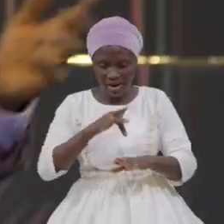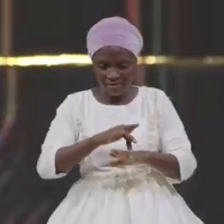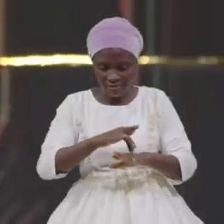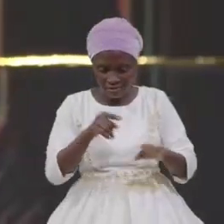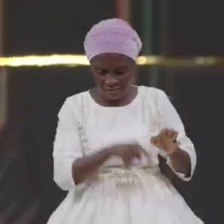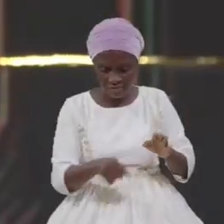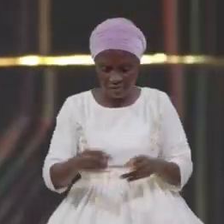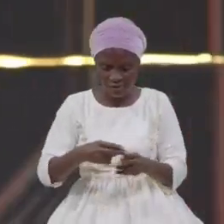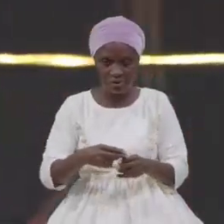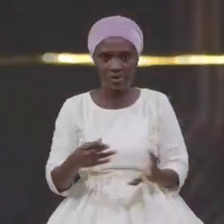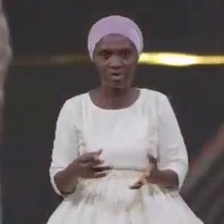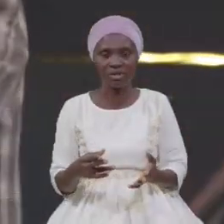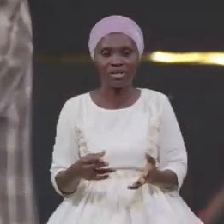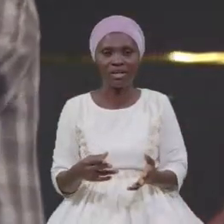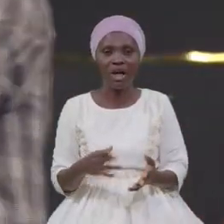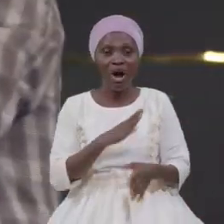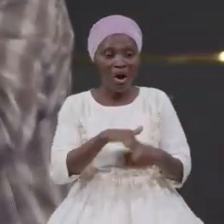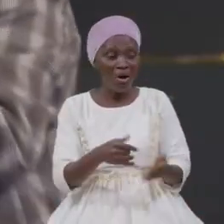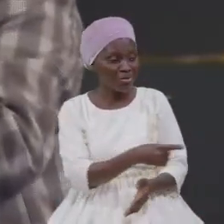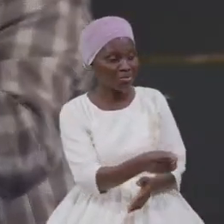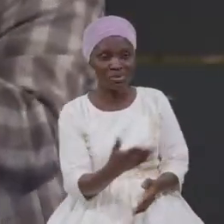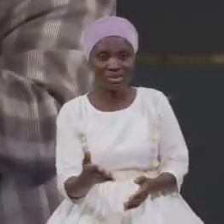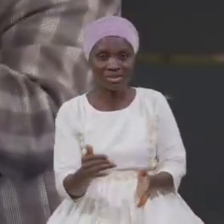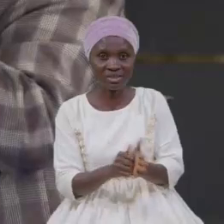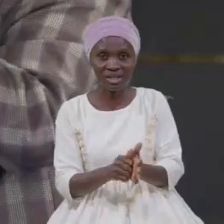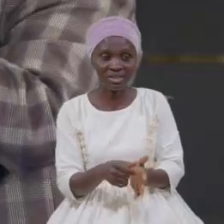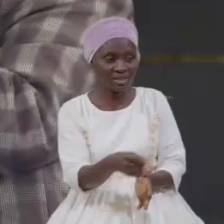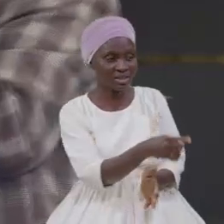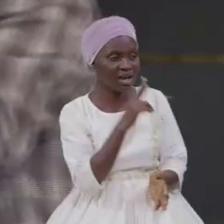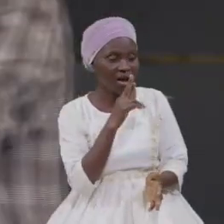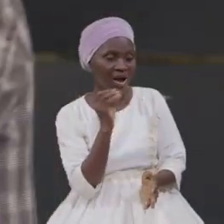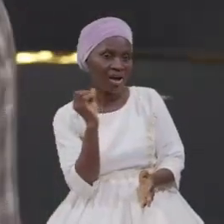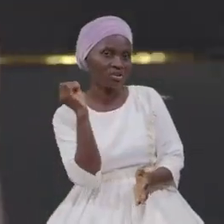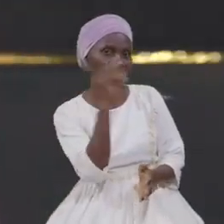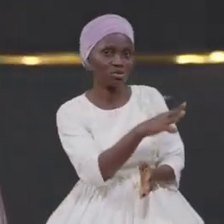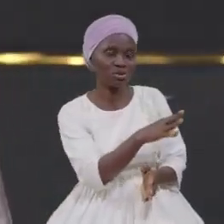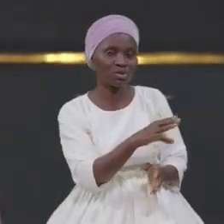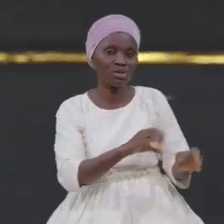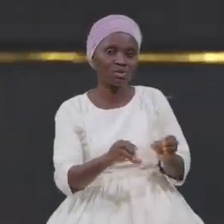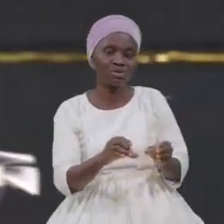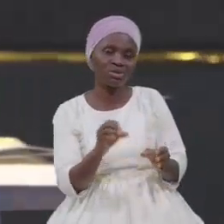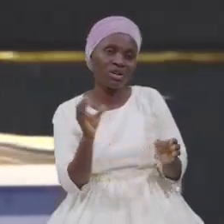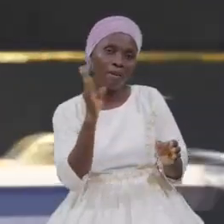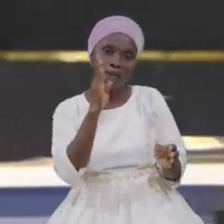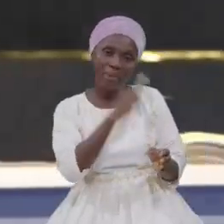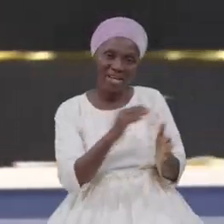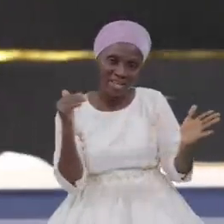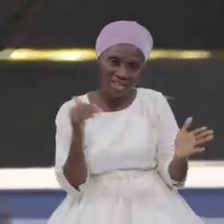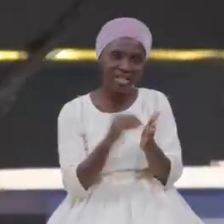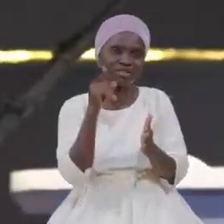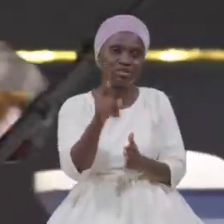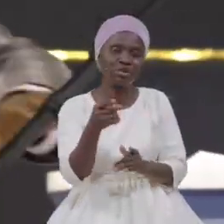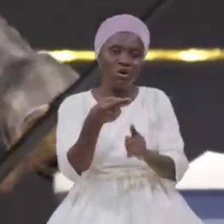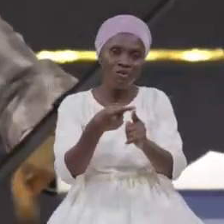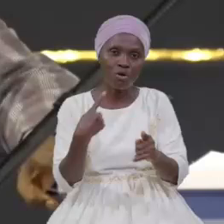the village, all those things, those arrows they threw from the village. You know you are born again, you know you are a child of God,